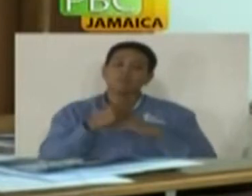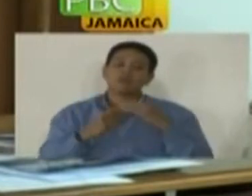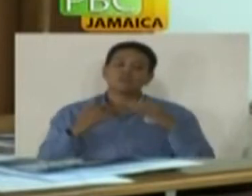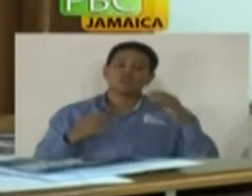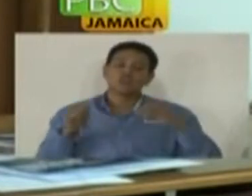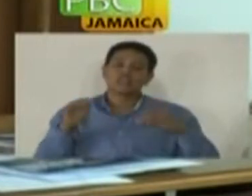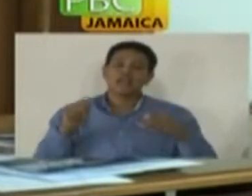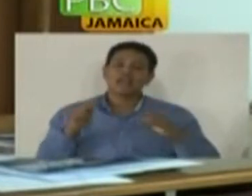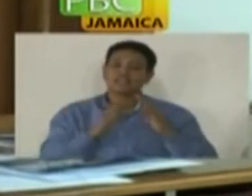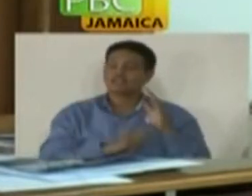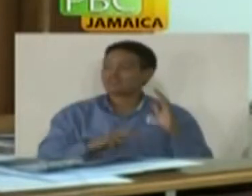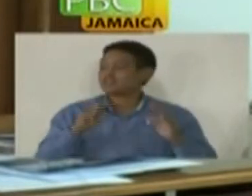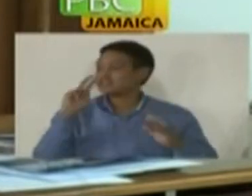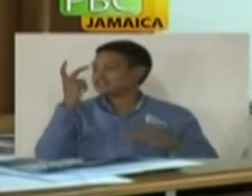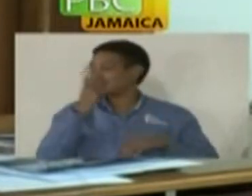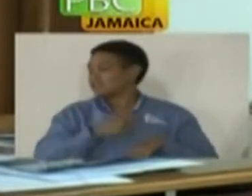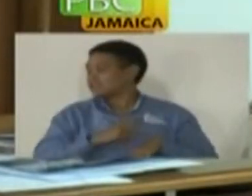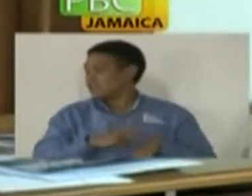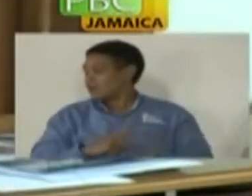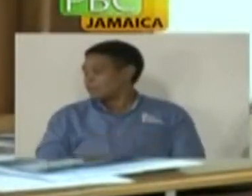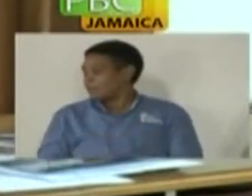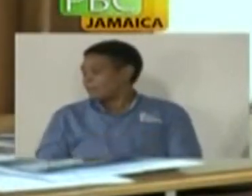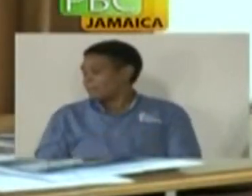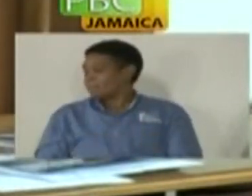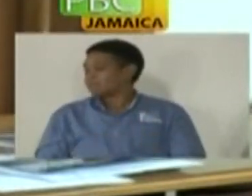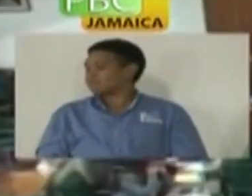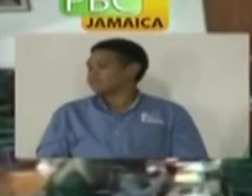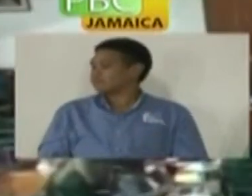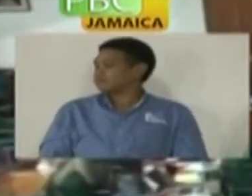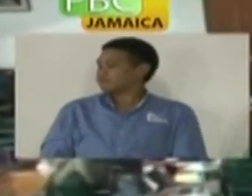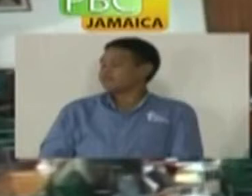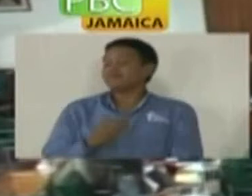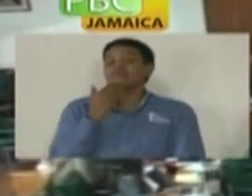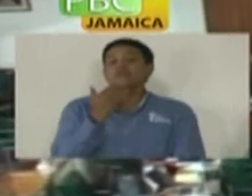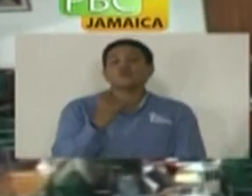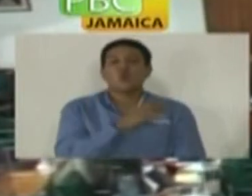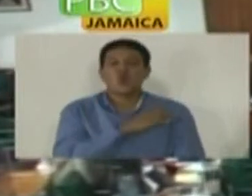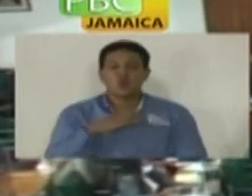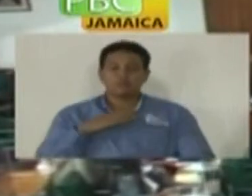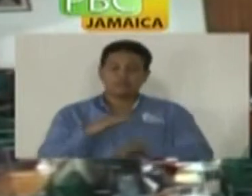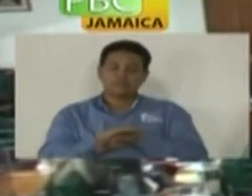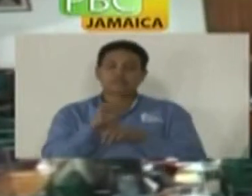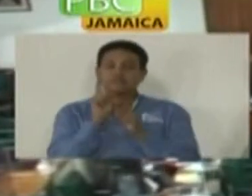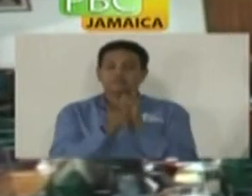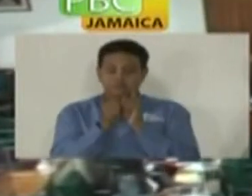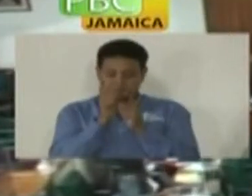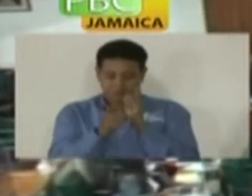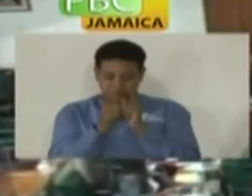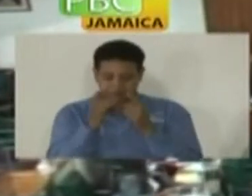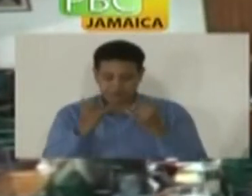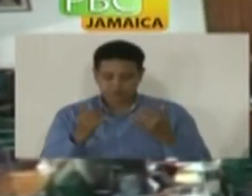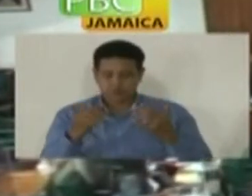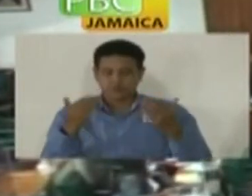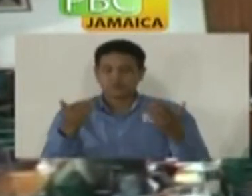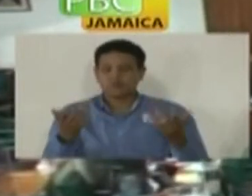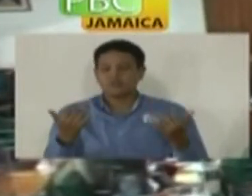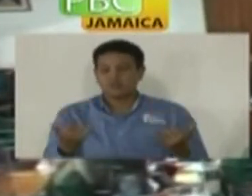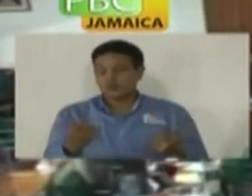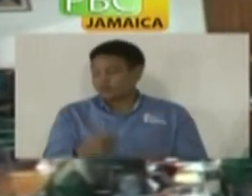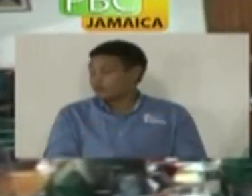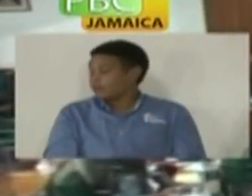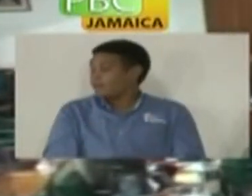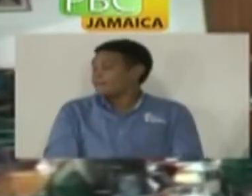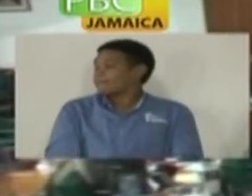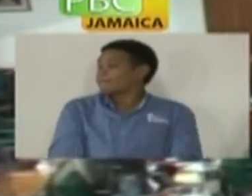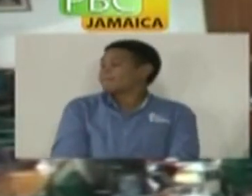Act read a second time. Thank you, Madam Clerk. The Senate will now resolve itself into a committee of the